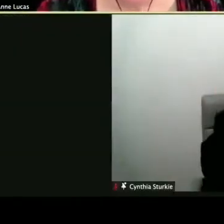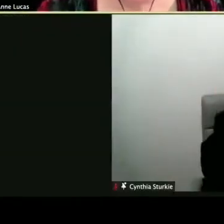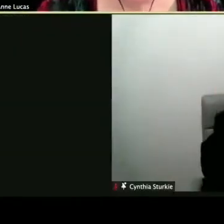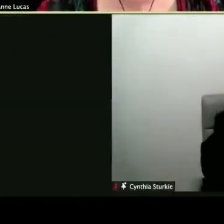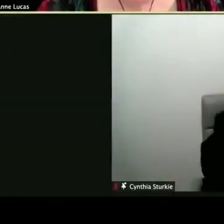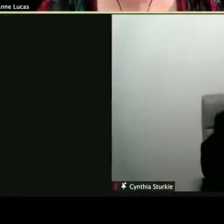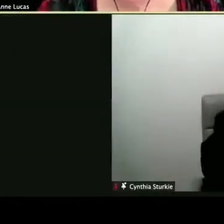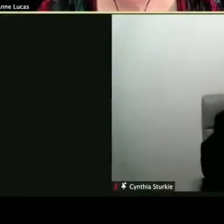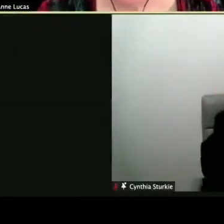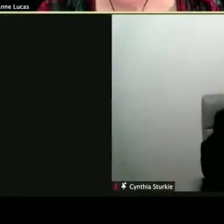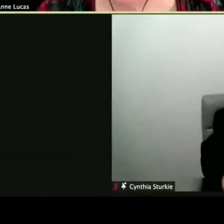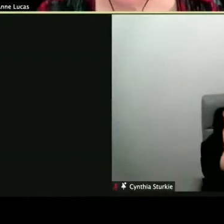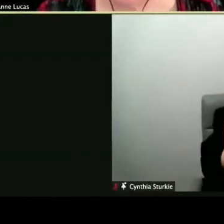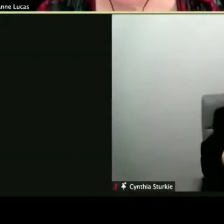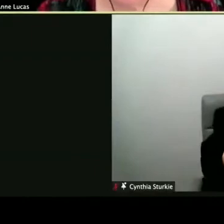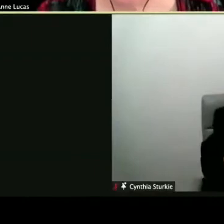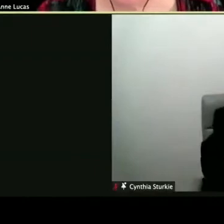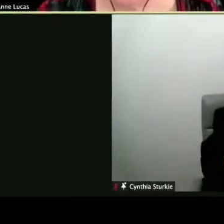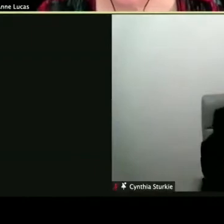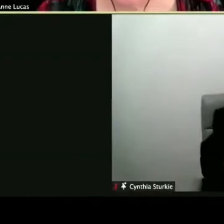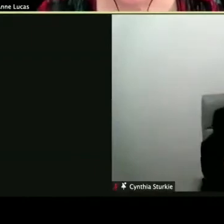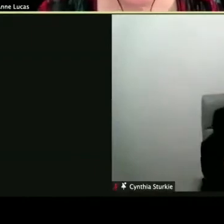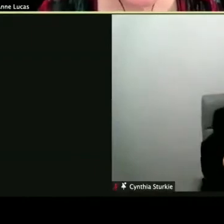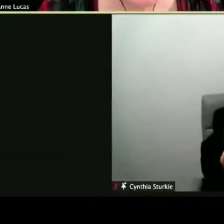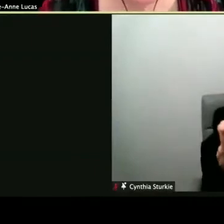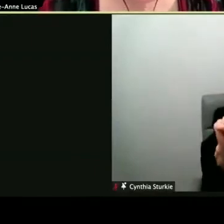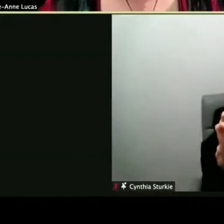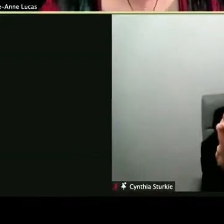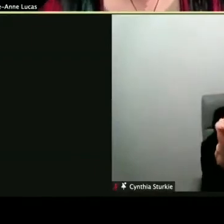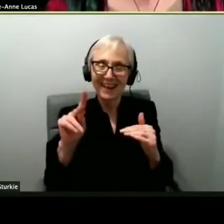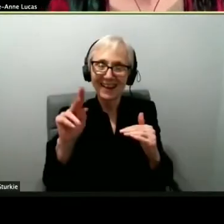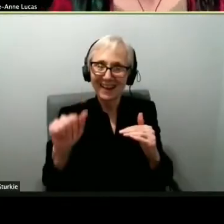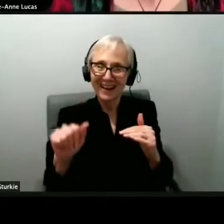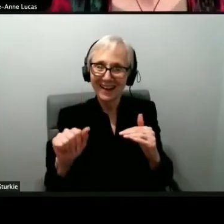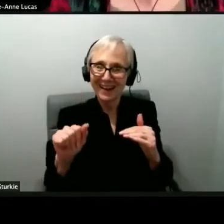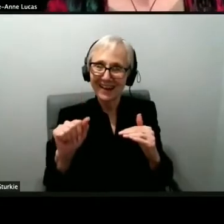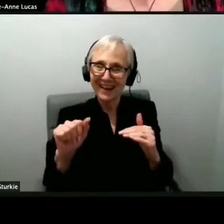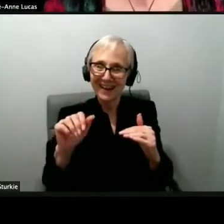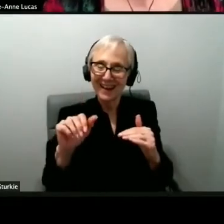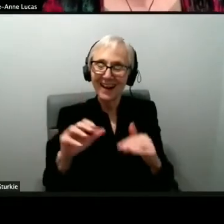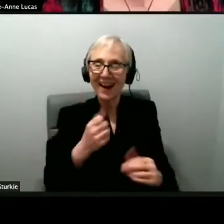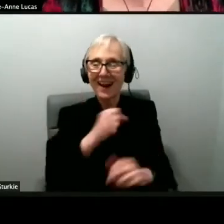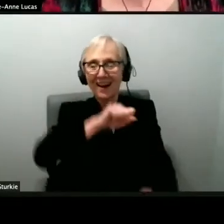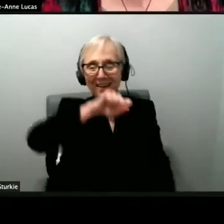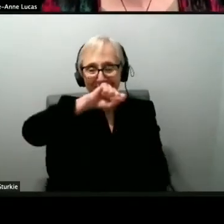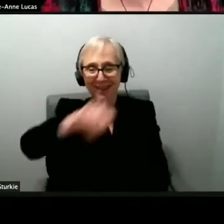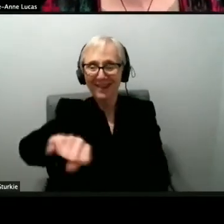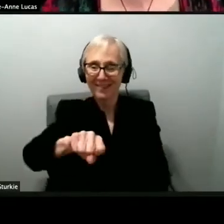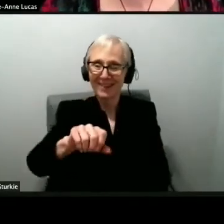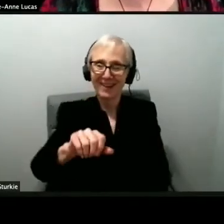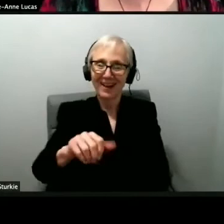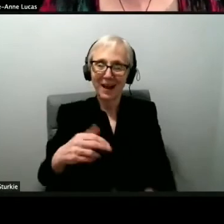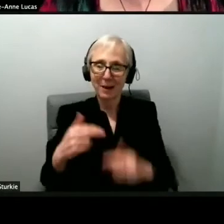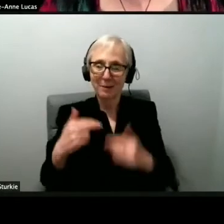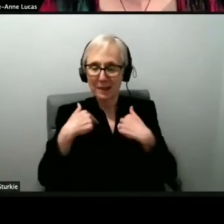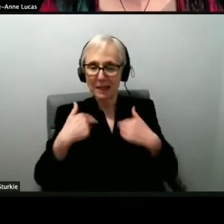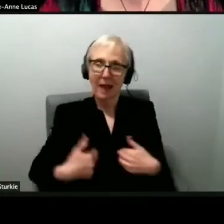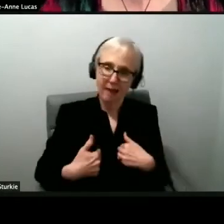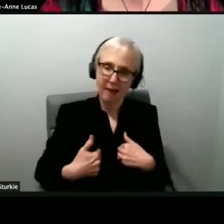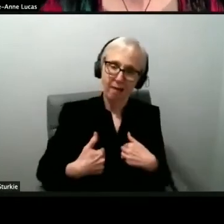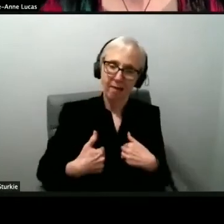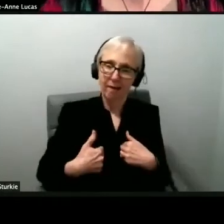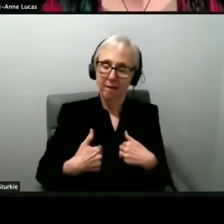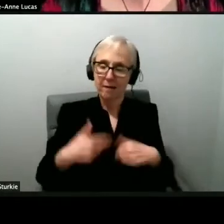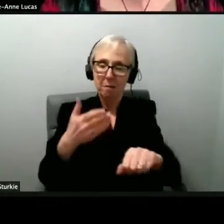The next person is Neka Cleaver. I love it. So I'm such like a help get, you know, make yourself